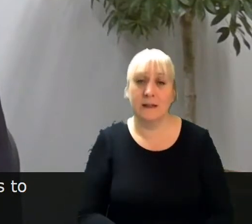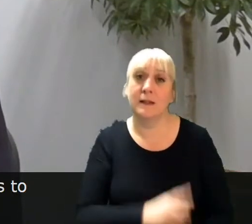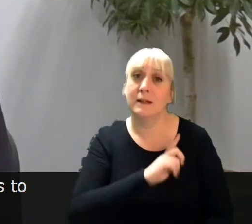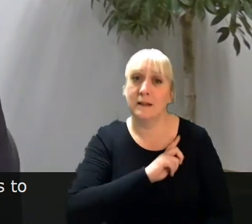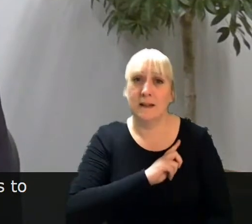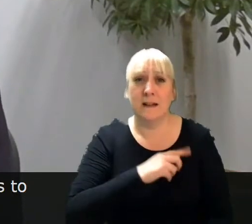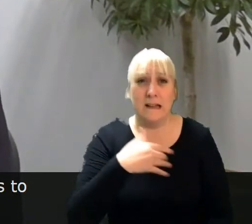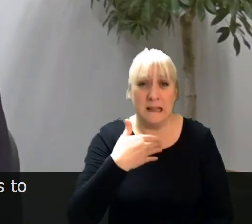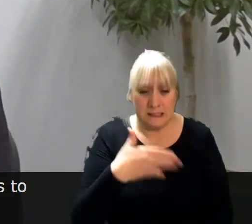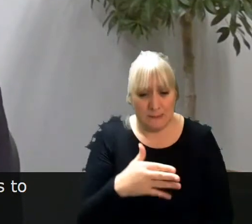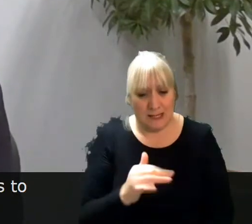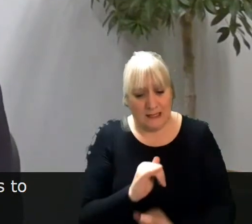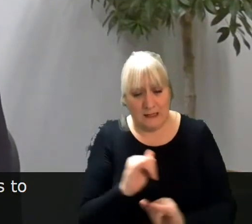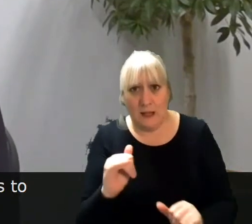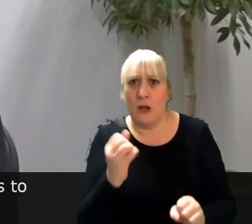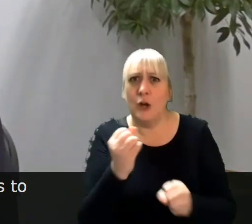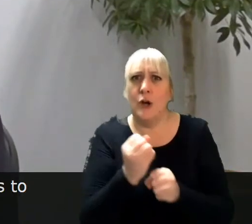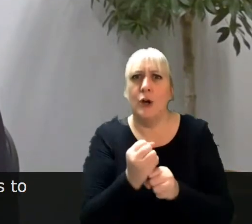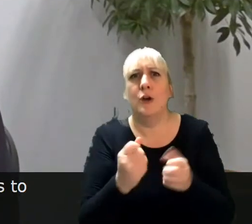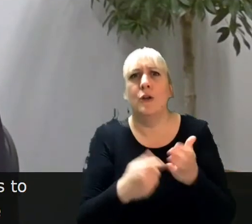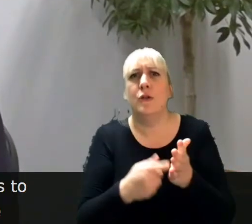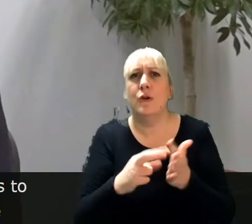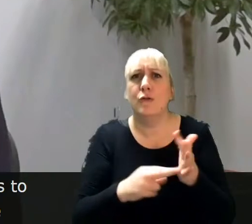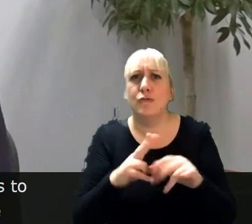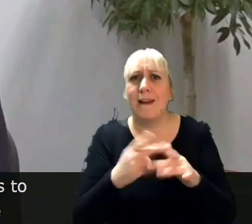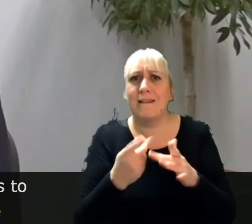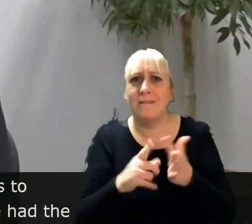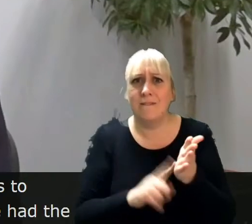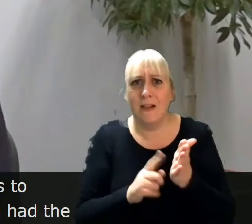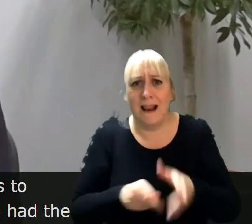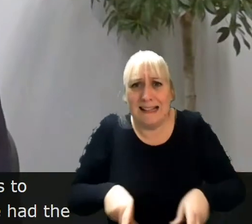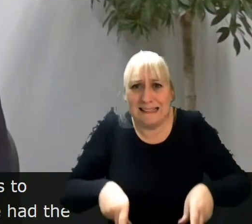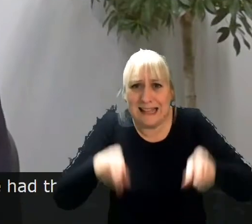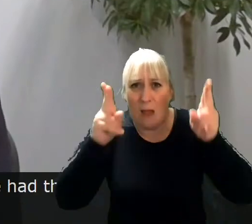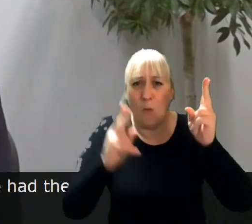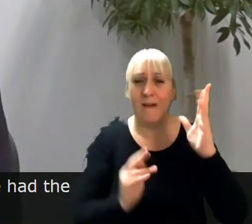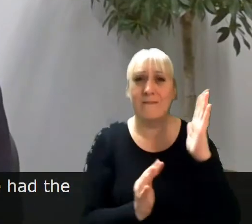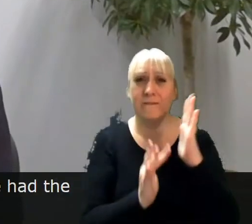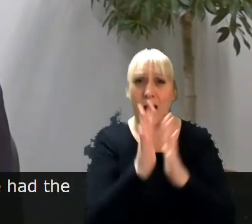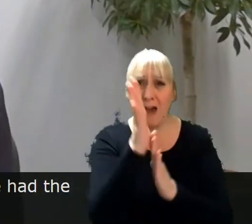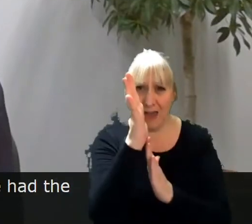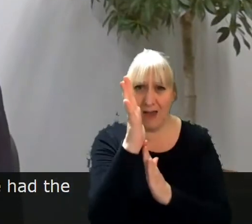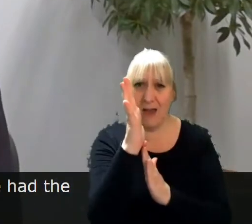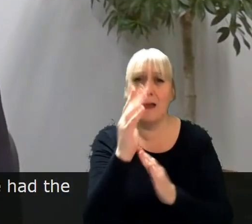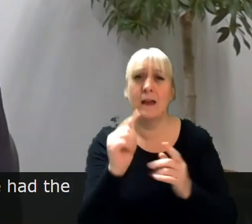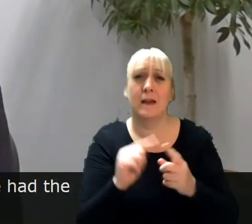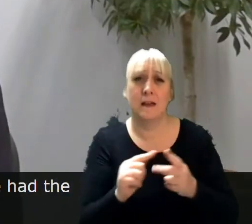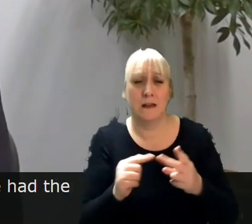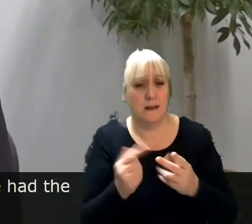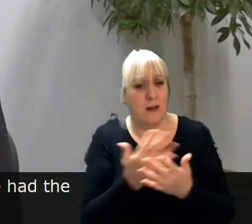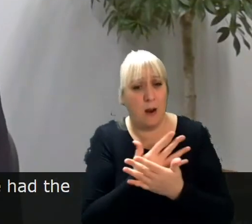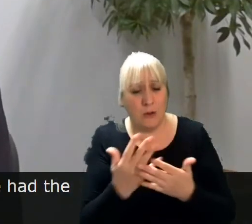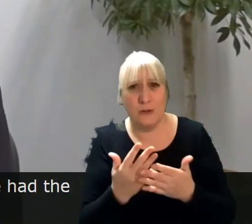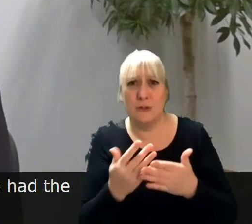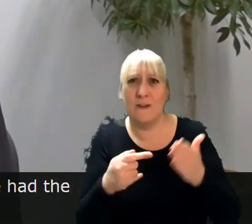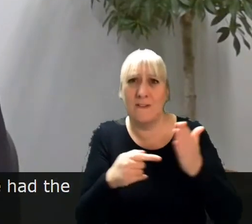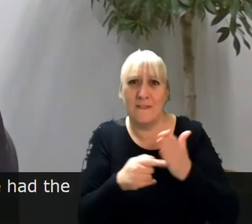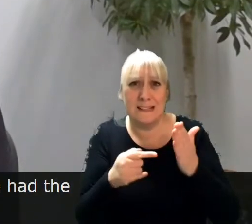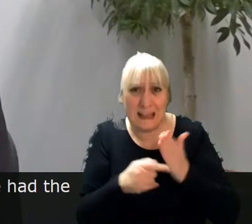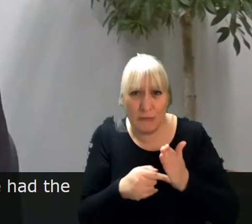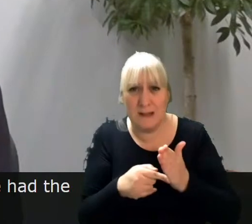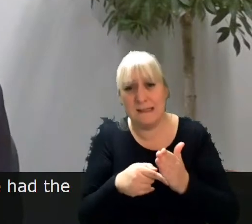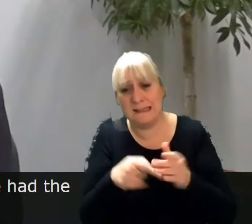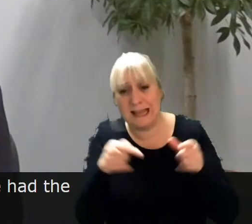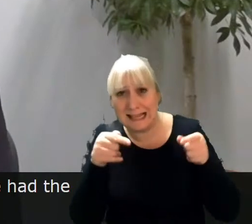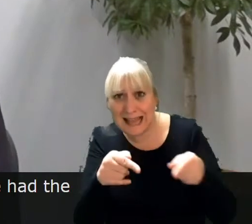horrific Grenfell Tower fire, a series of cowardly terrorist attacks, the chaos and